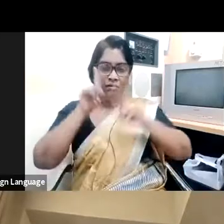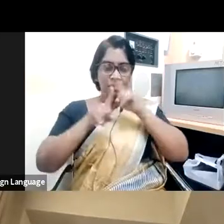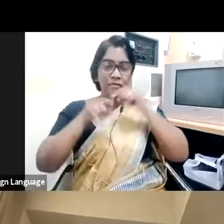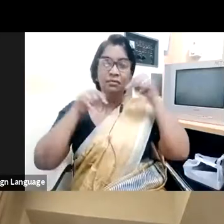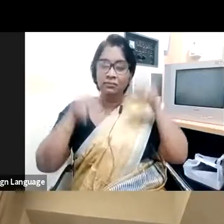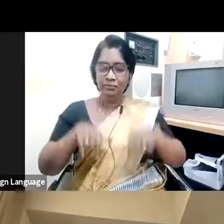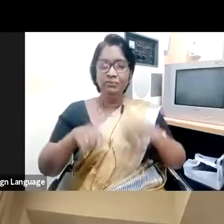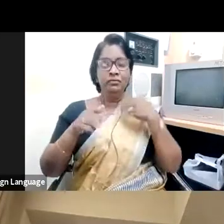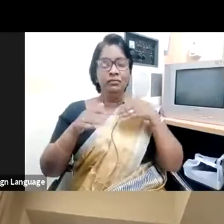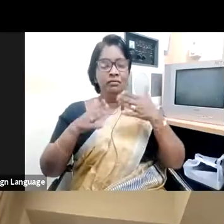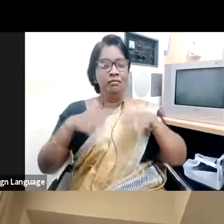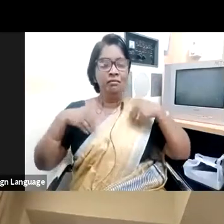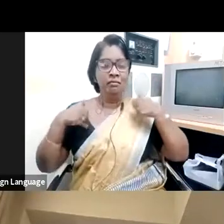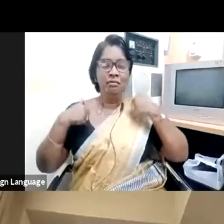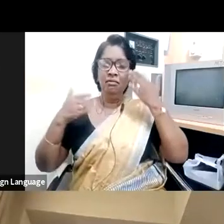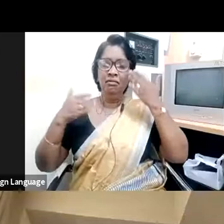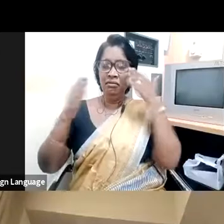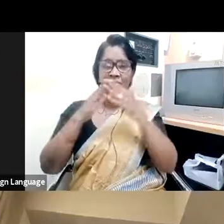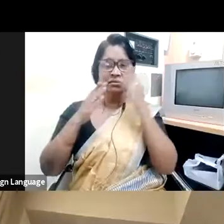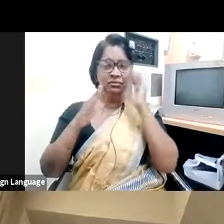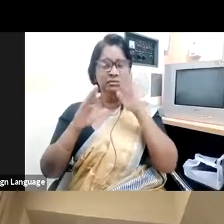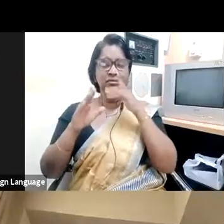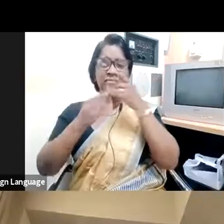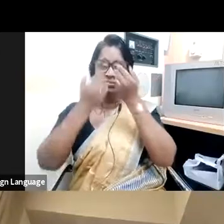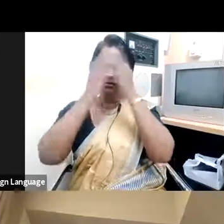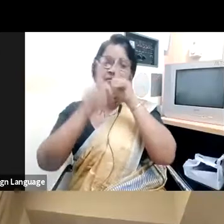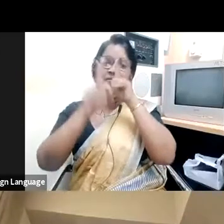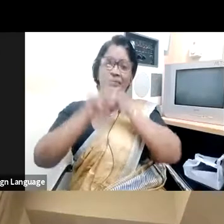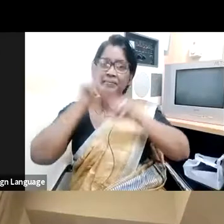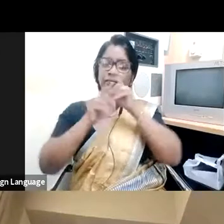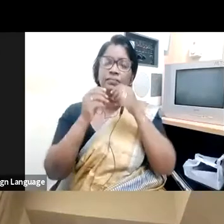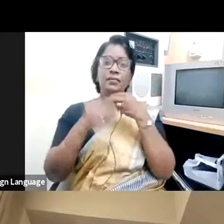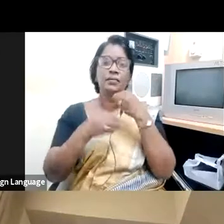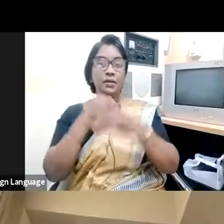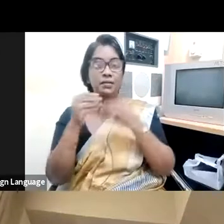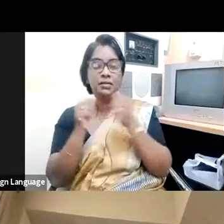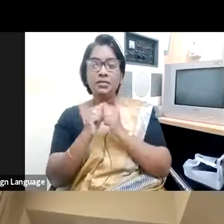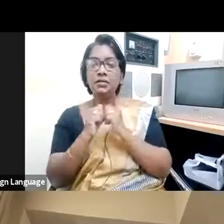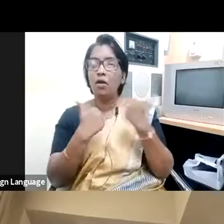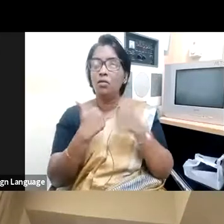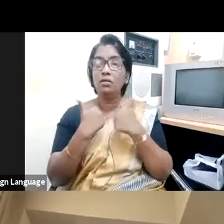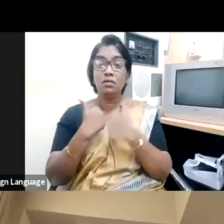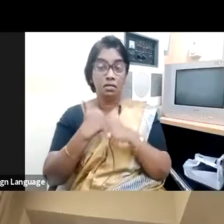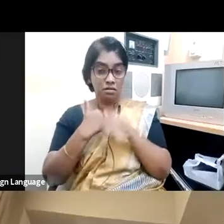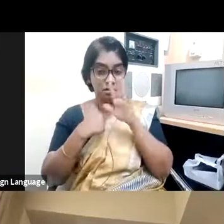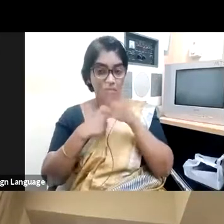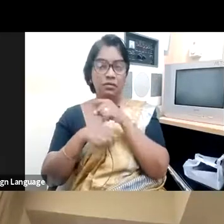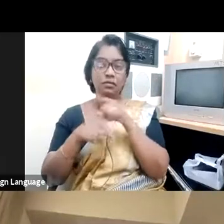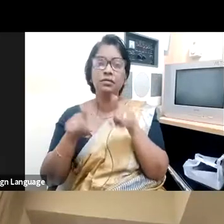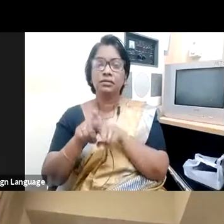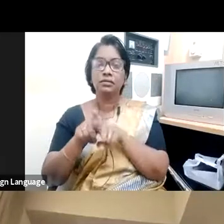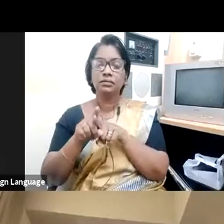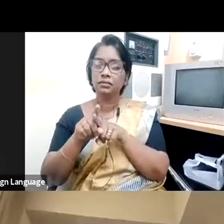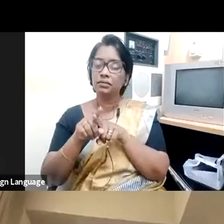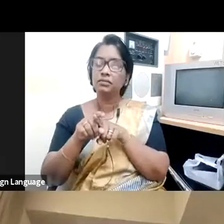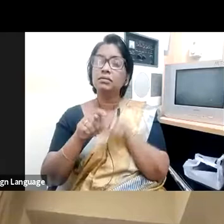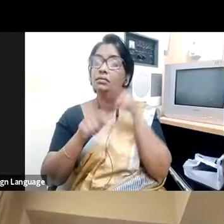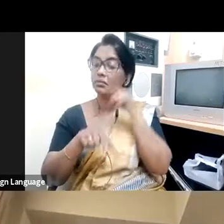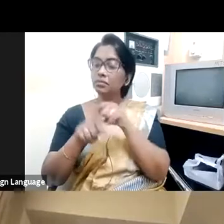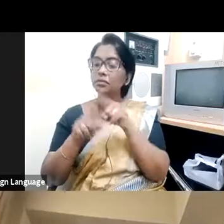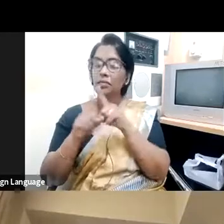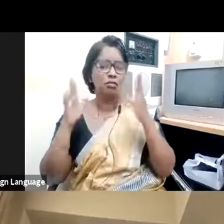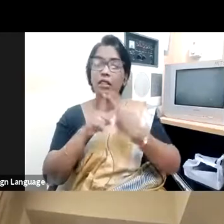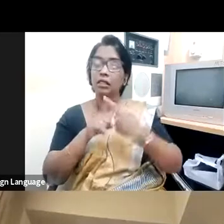this is making so far, and I think the audience will agree that we've seen much more of that in the last 2 to 3, 4 years, significantly